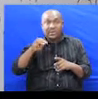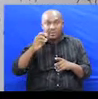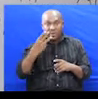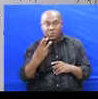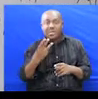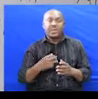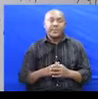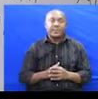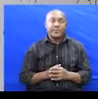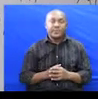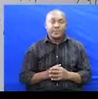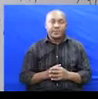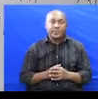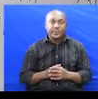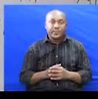of